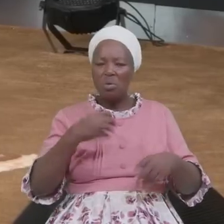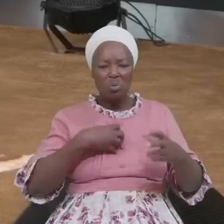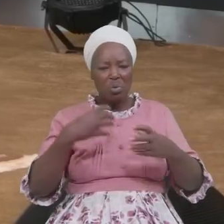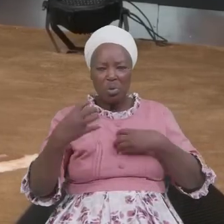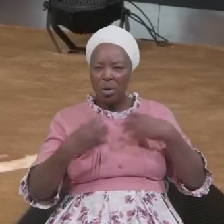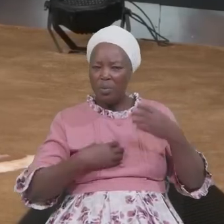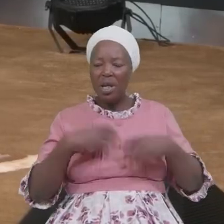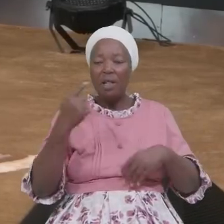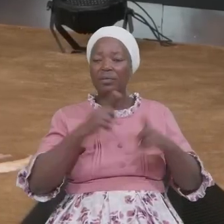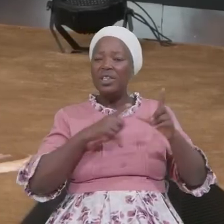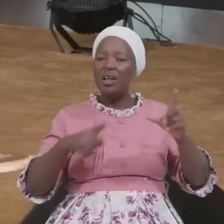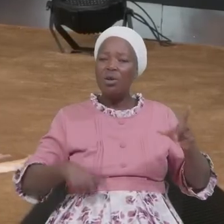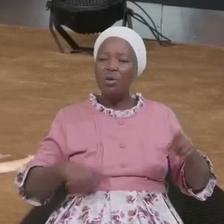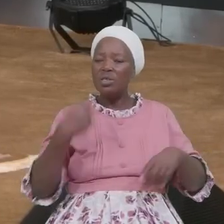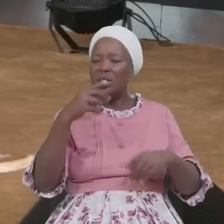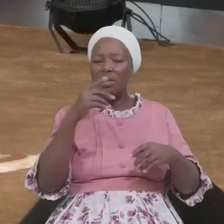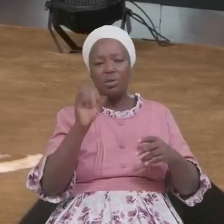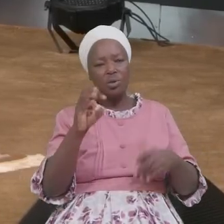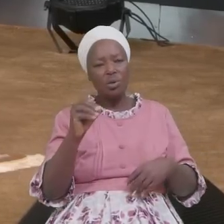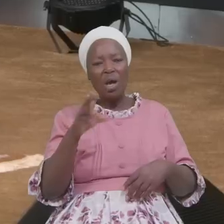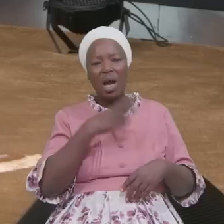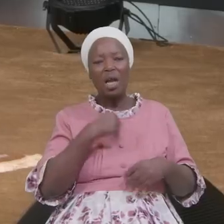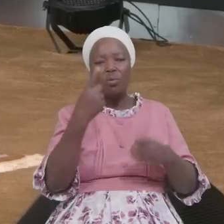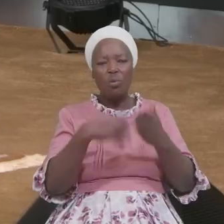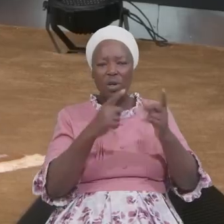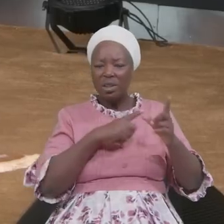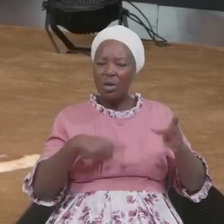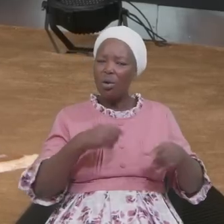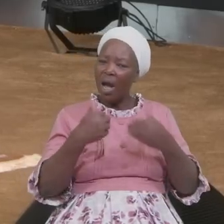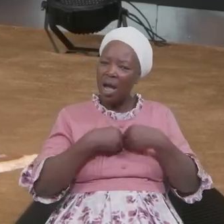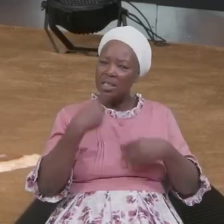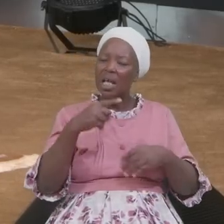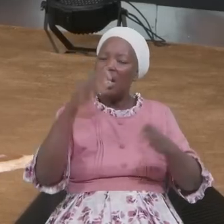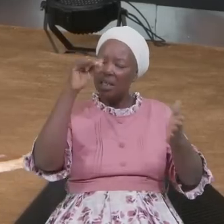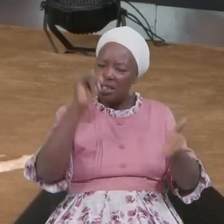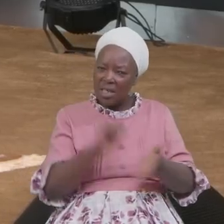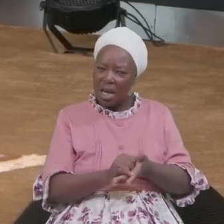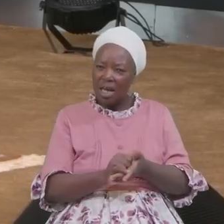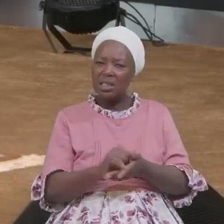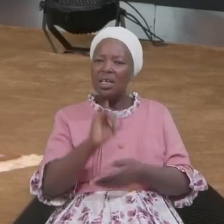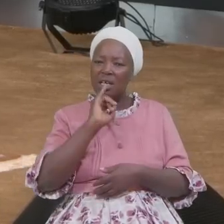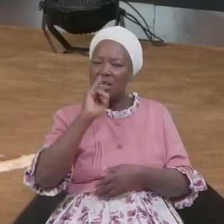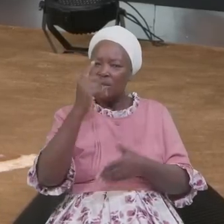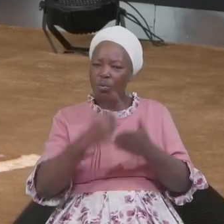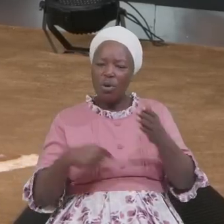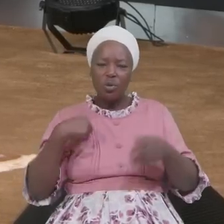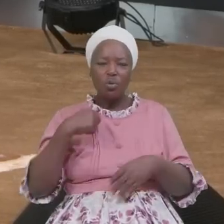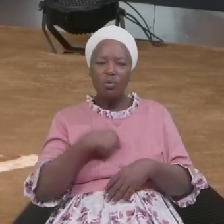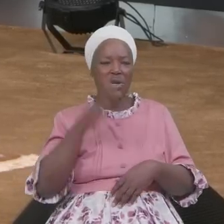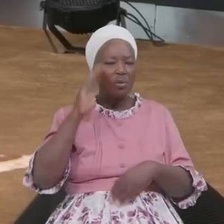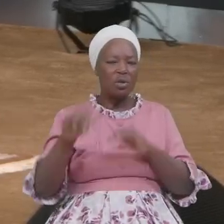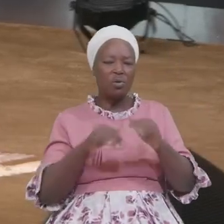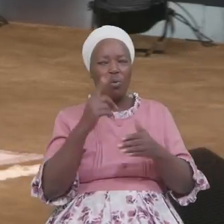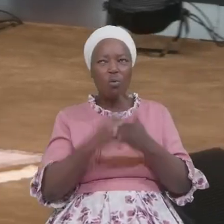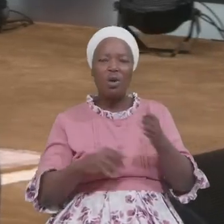The Lord said so. And what the Lord had said, that is what we will do. What did he tell